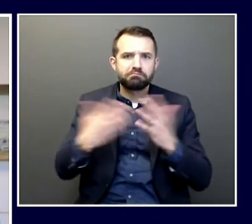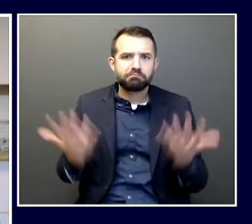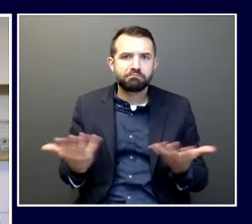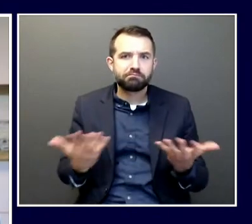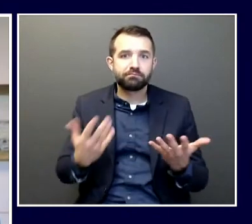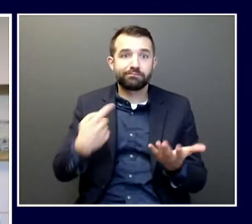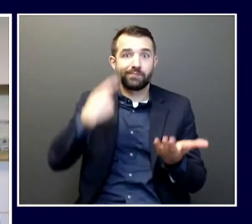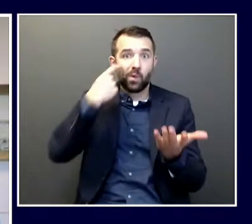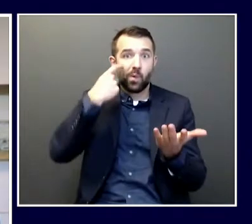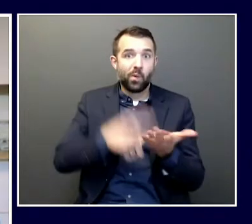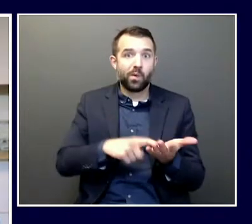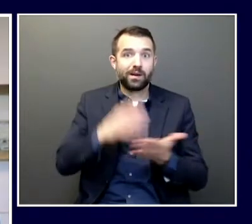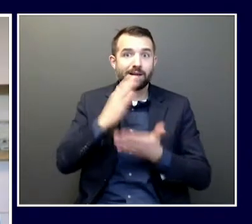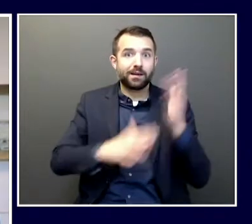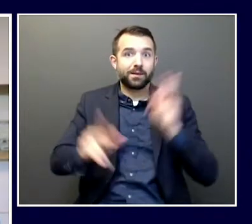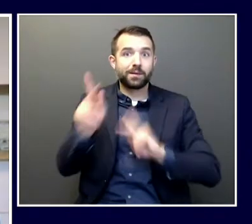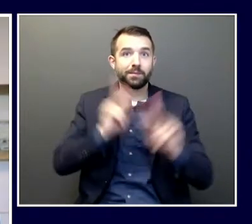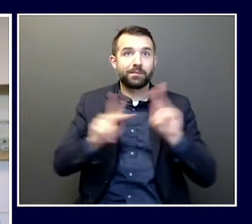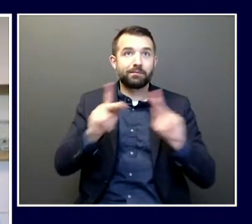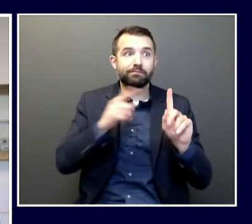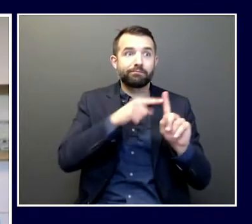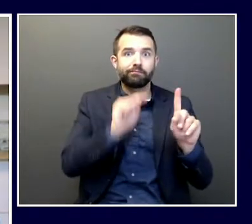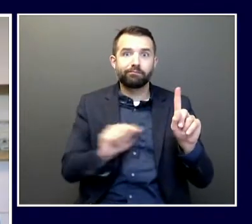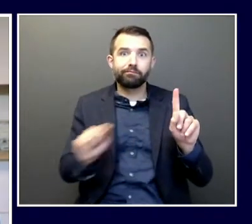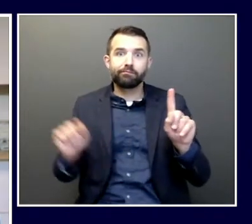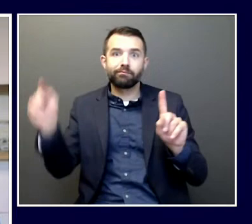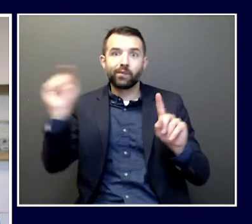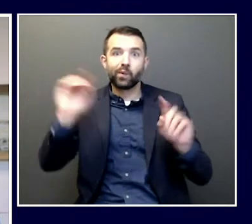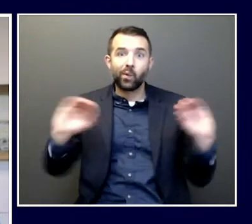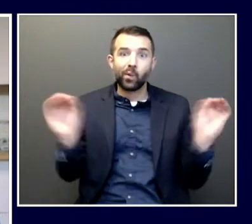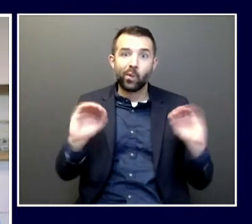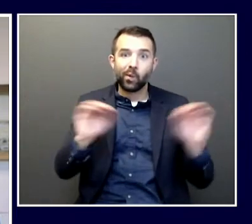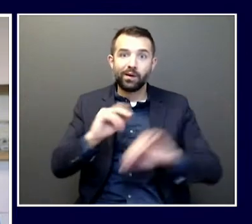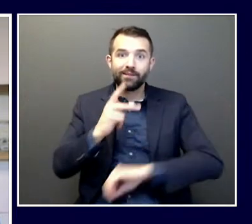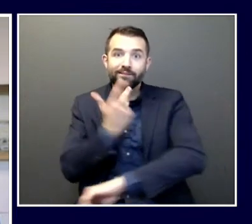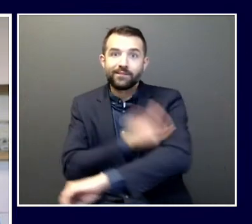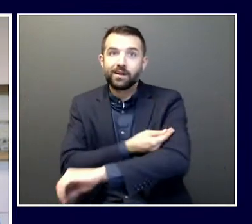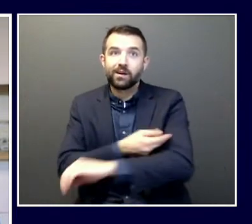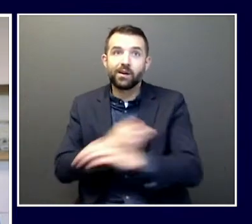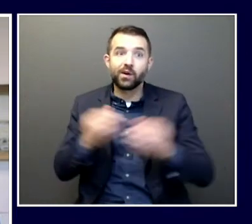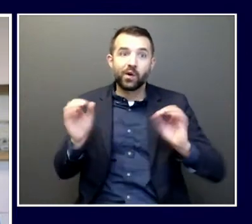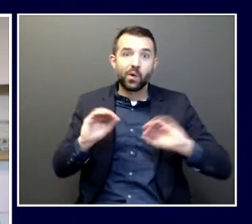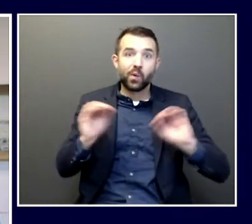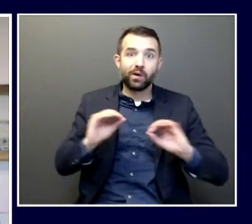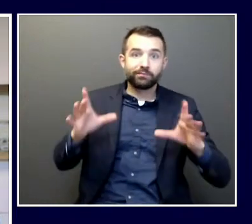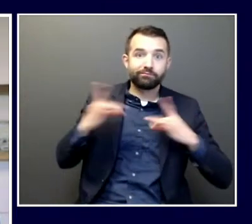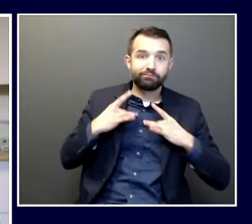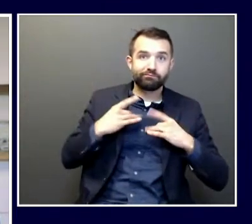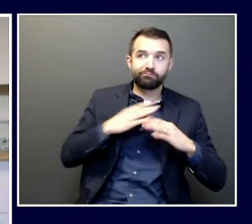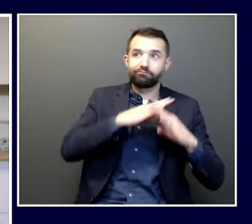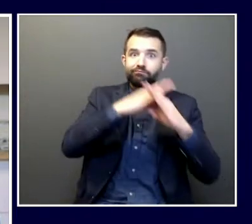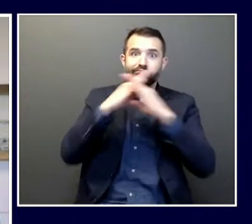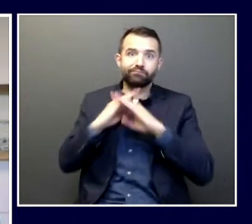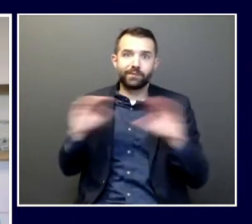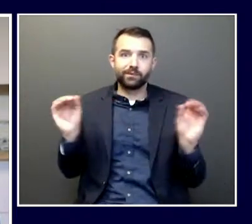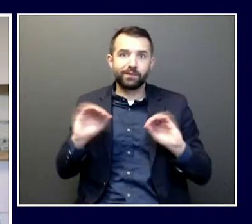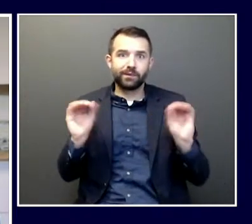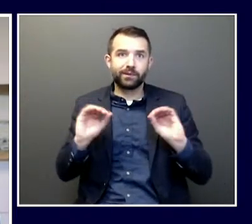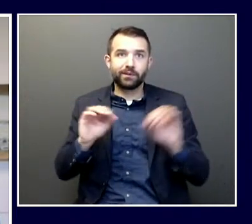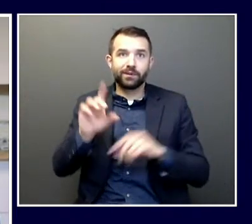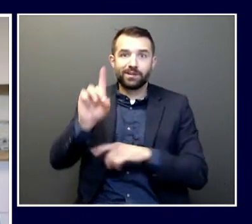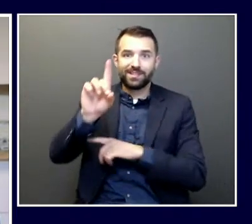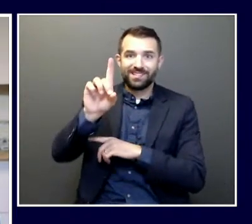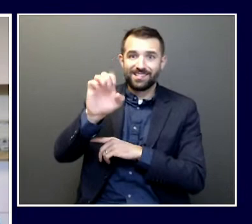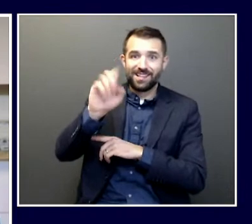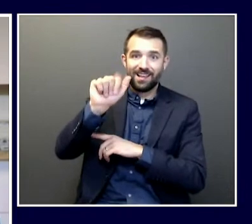these pockets of individuals with no pre-existing immunity, the Delta variant, the weather, and this surge of cases,